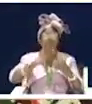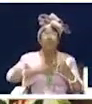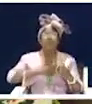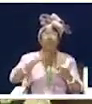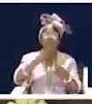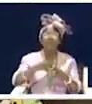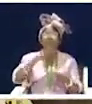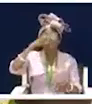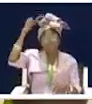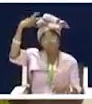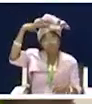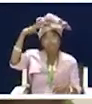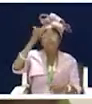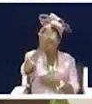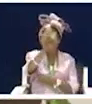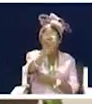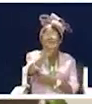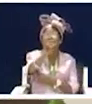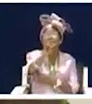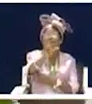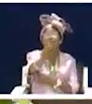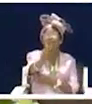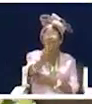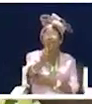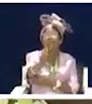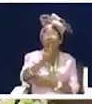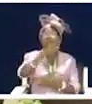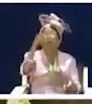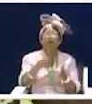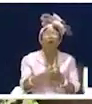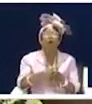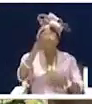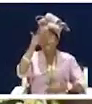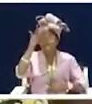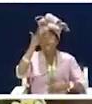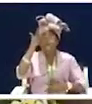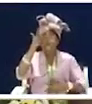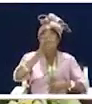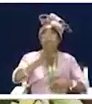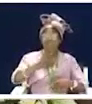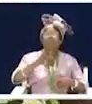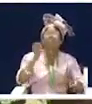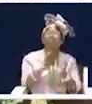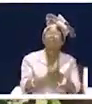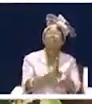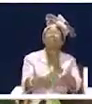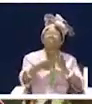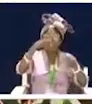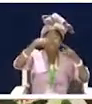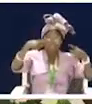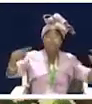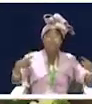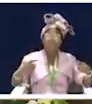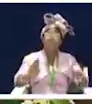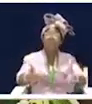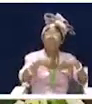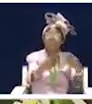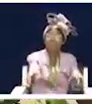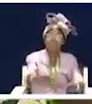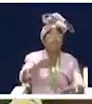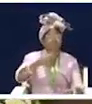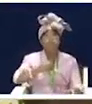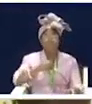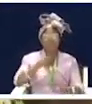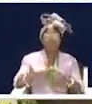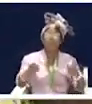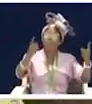grace ayola gbogbo isan patapata lawo ta fi da mi lola. Sugba nigba ti mo